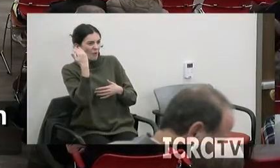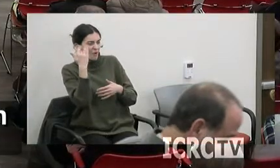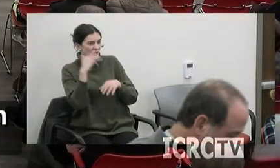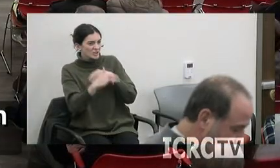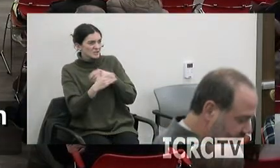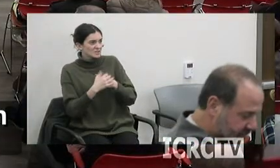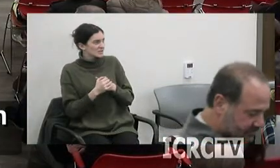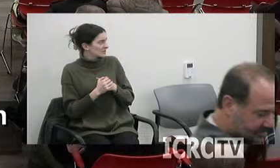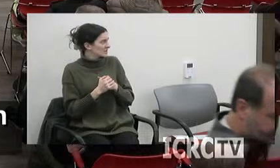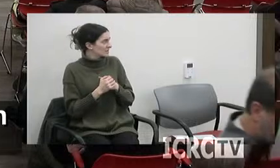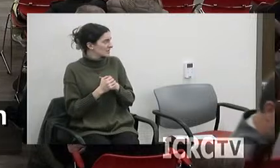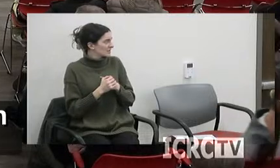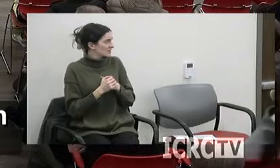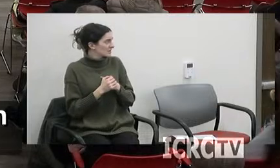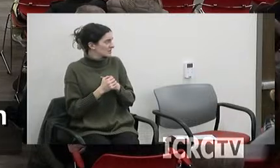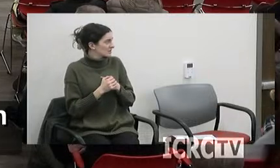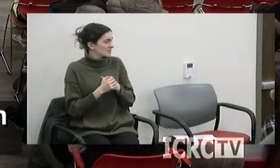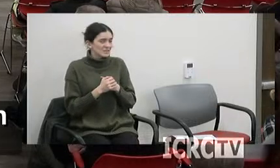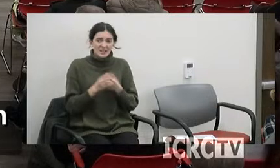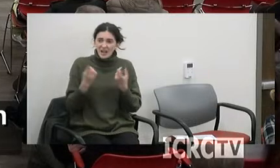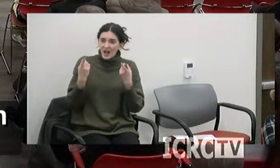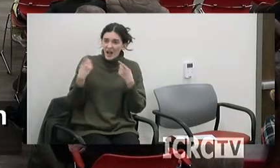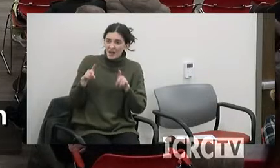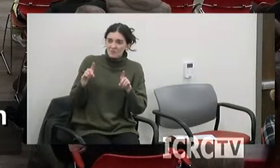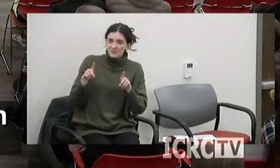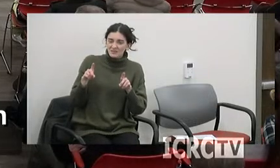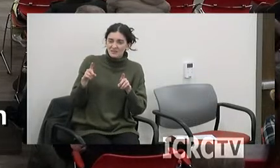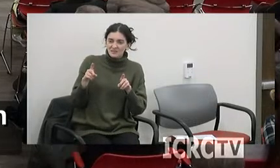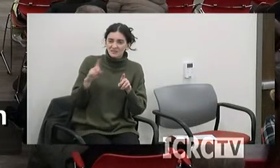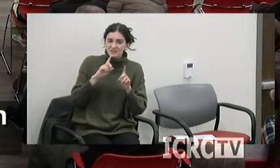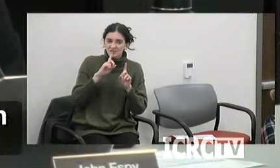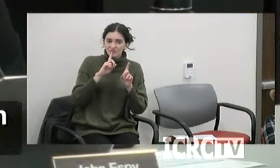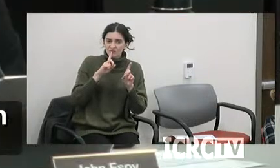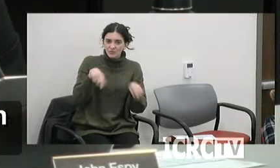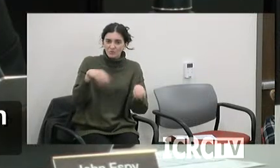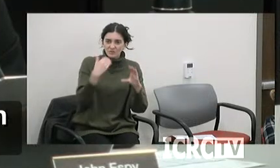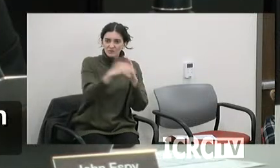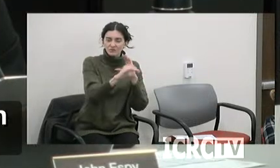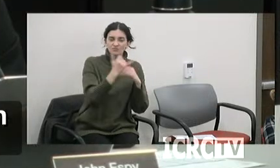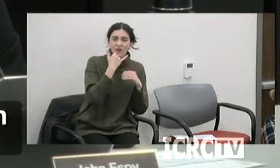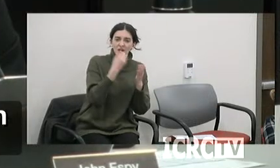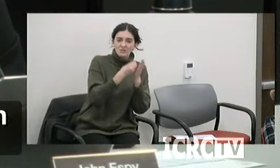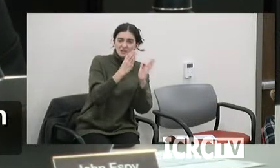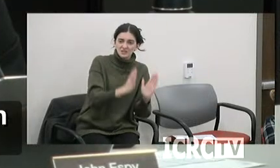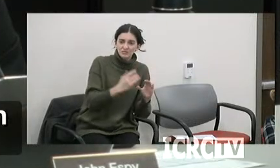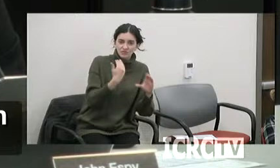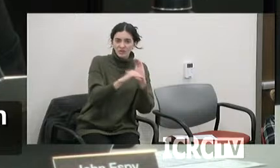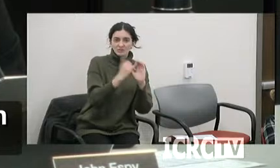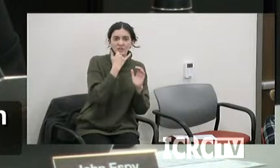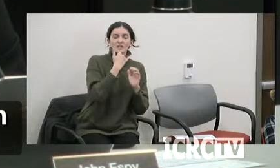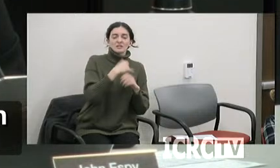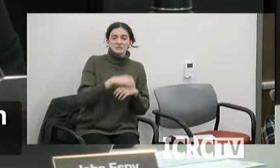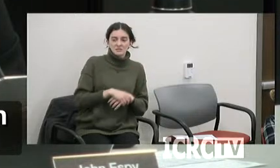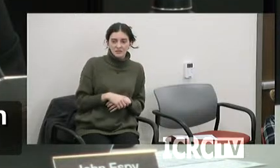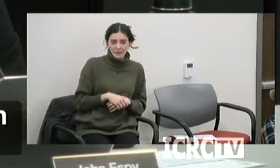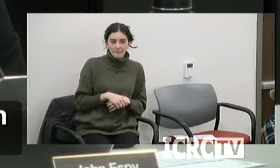just because it did not get sent to me directly. Got sent the other treasurer? Yes,